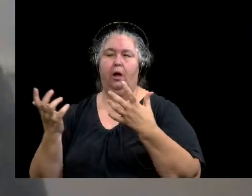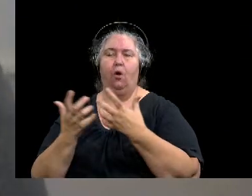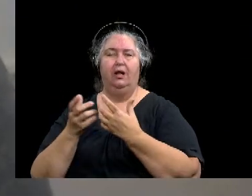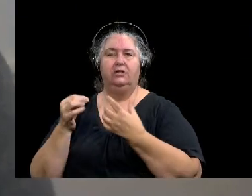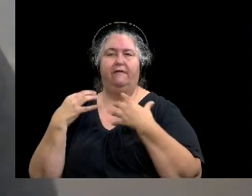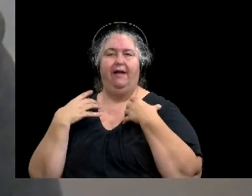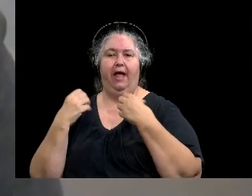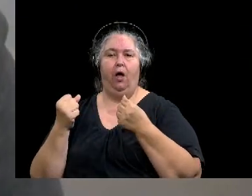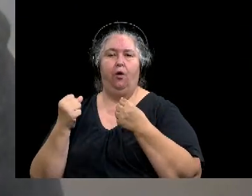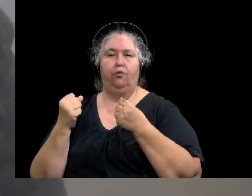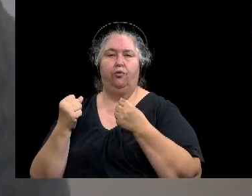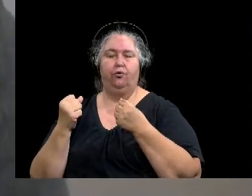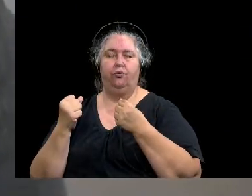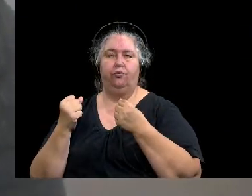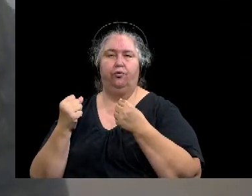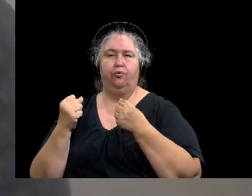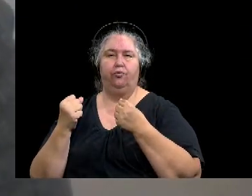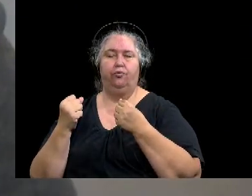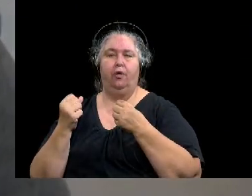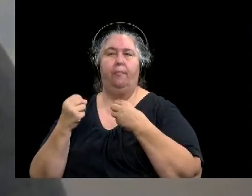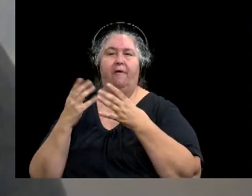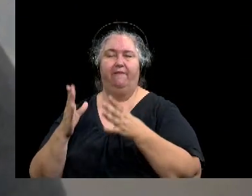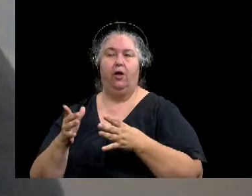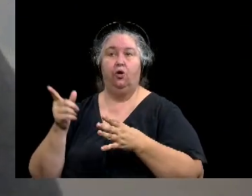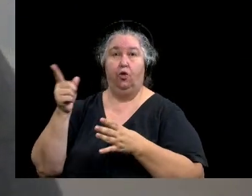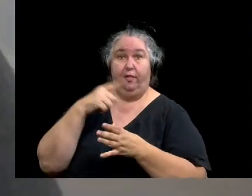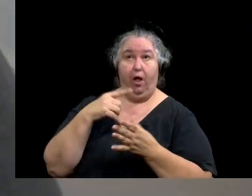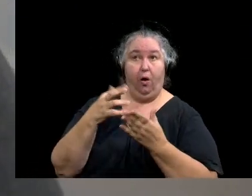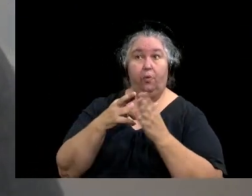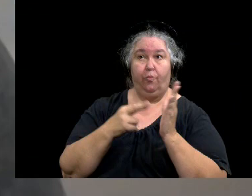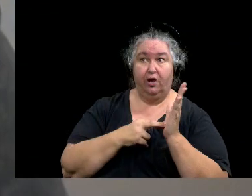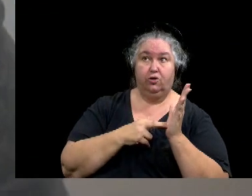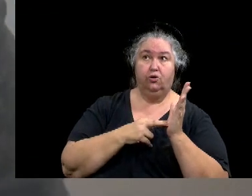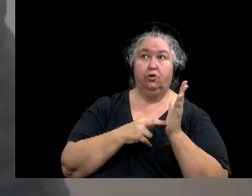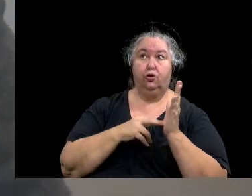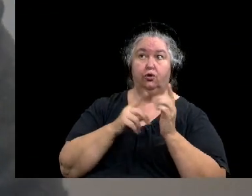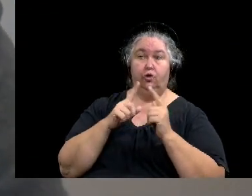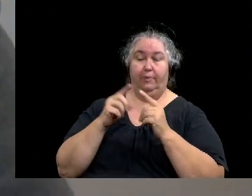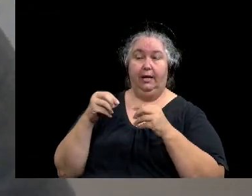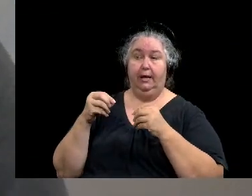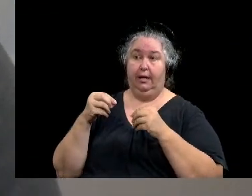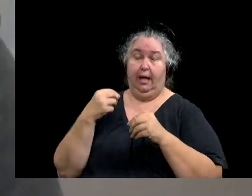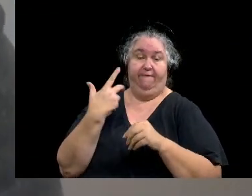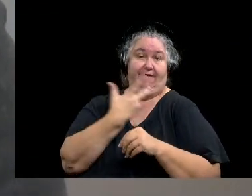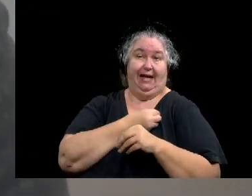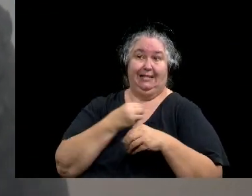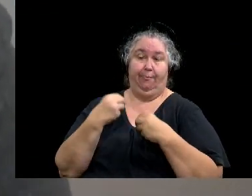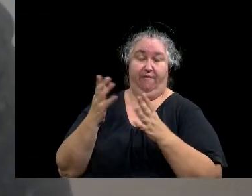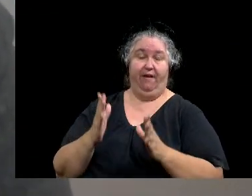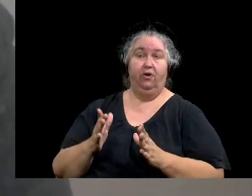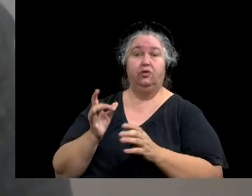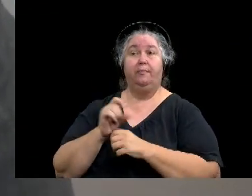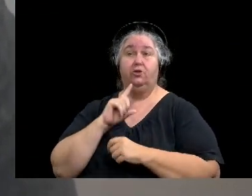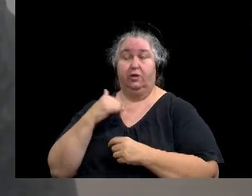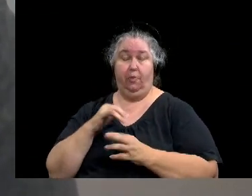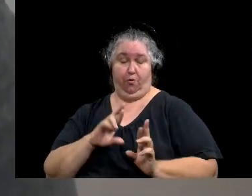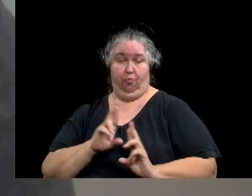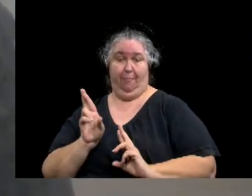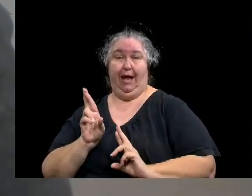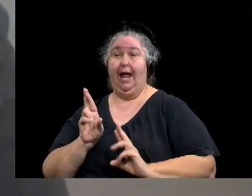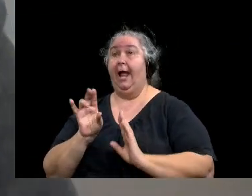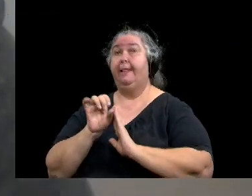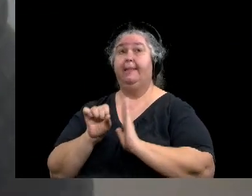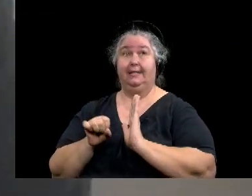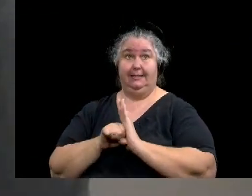providers who have registered to be COVID-19 vaccine providers to ensure that we're prepared for this. The state